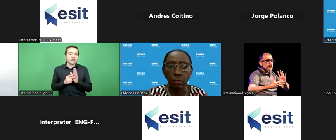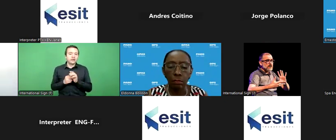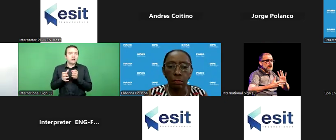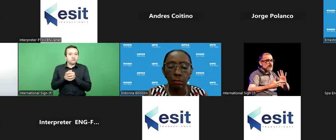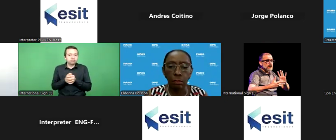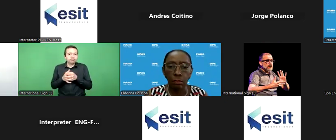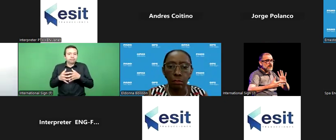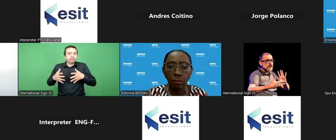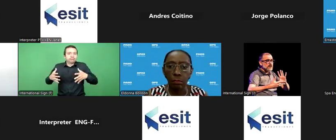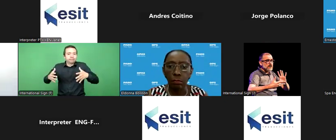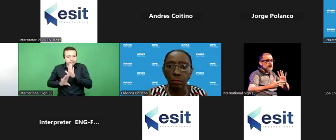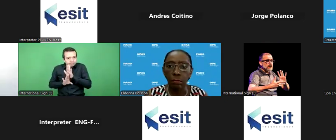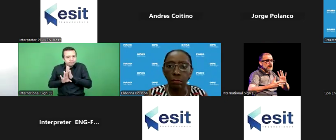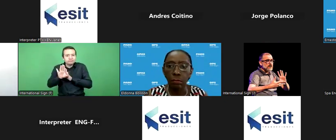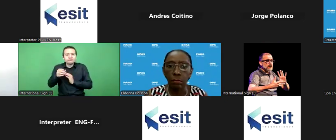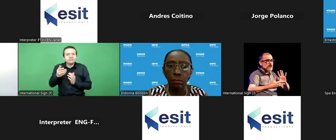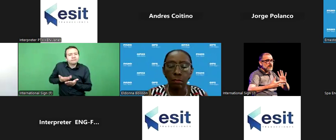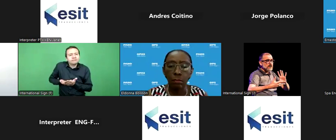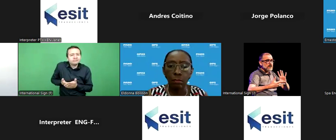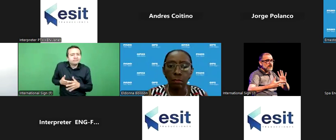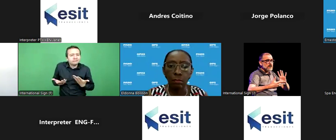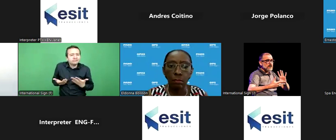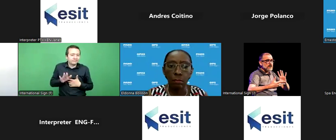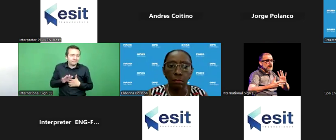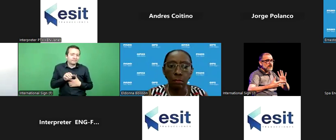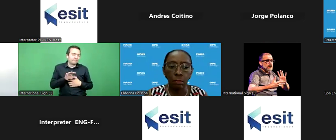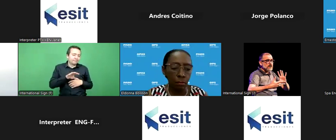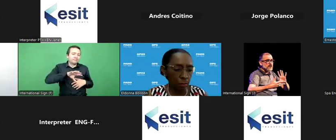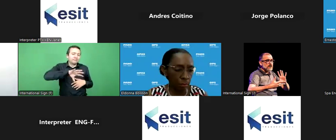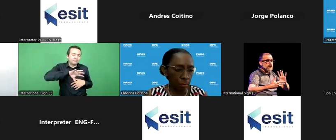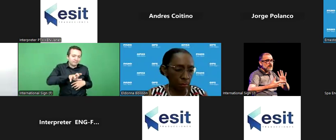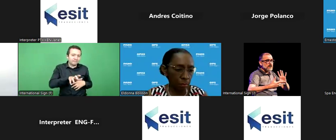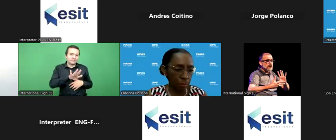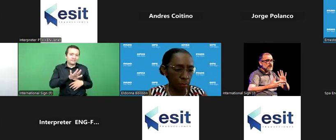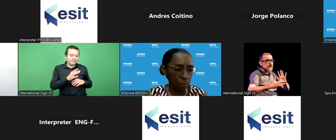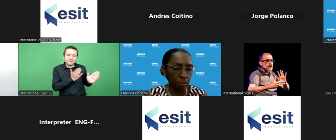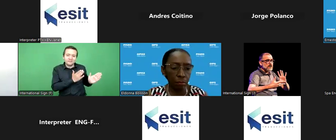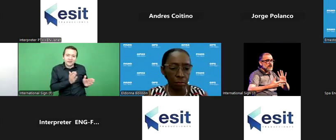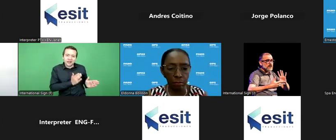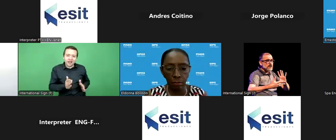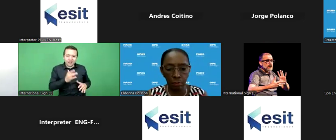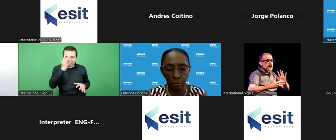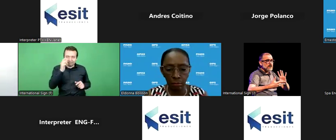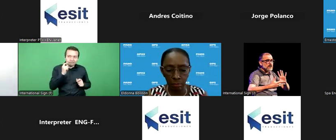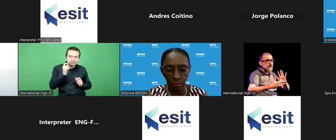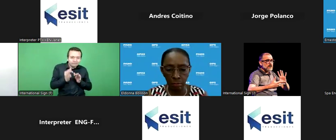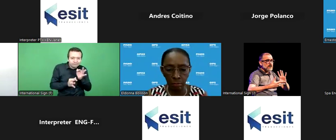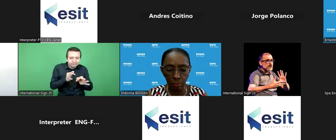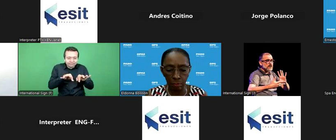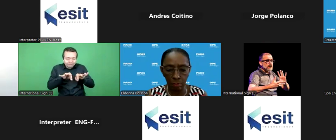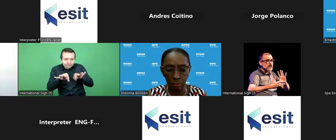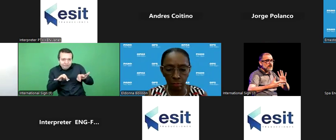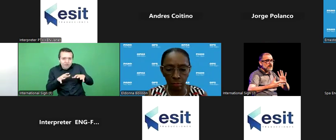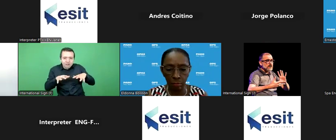national strategies for health. And I think that's a major contribution. Second,